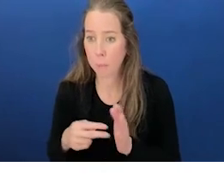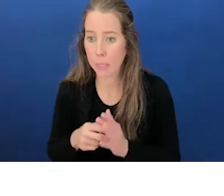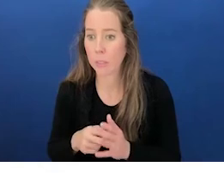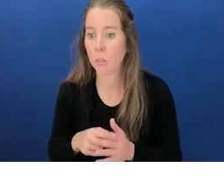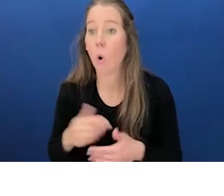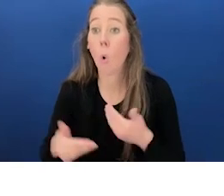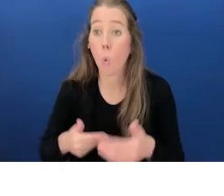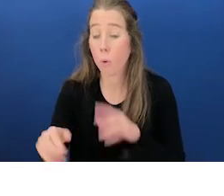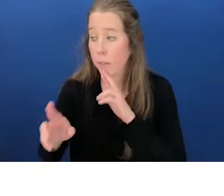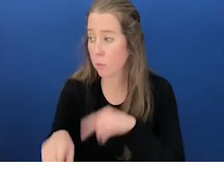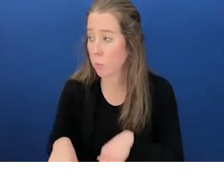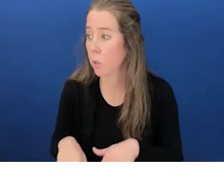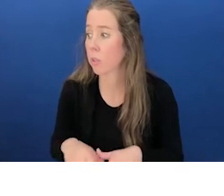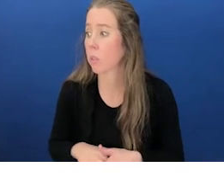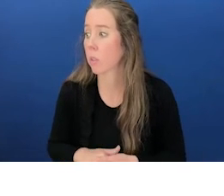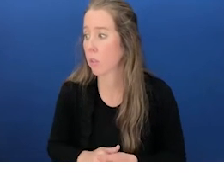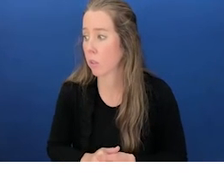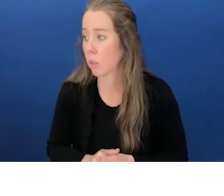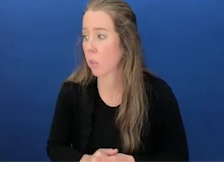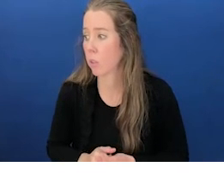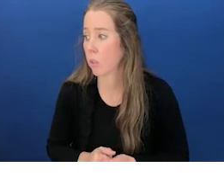progress reports. and so- Oh. Okay.